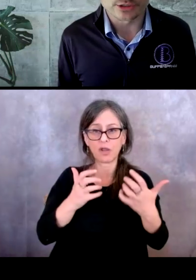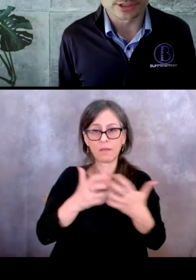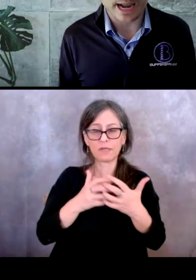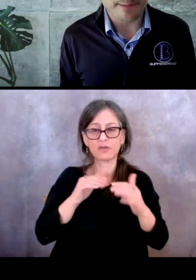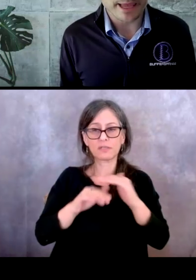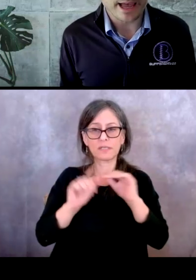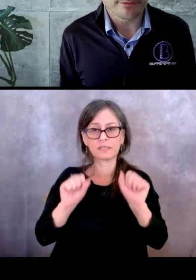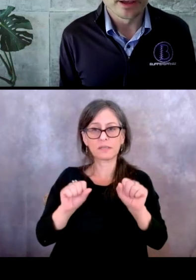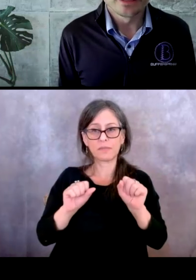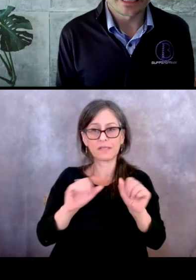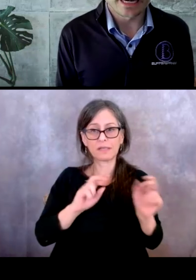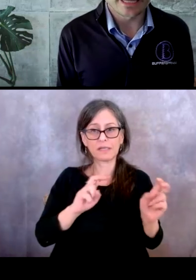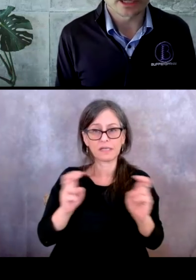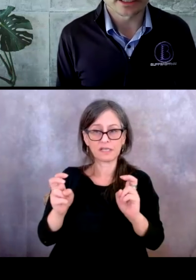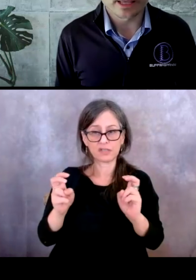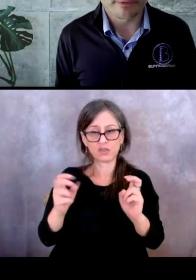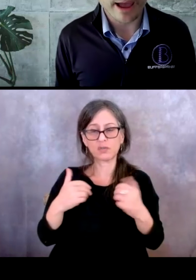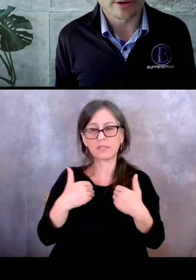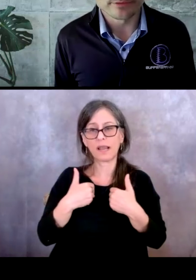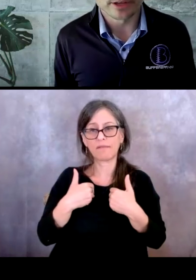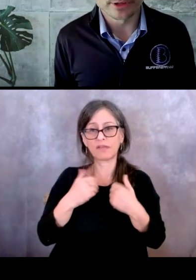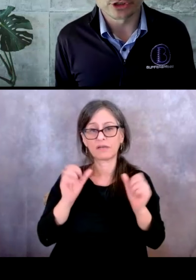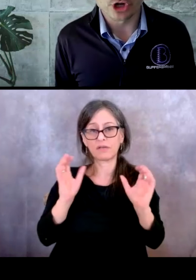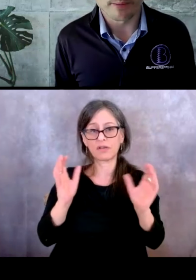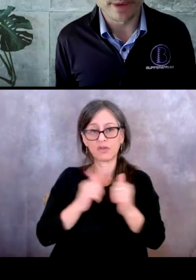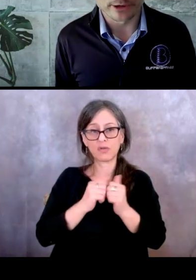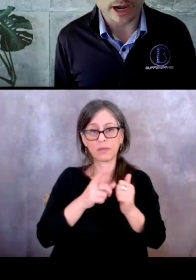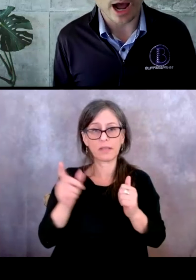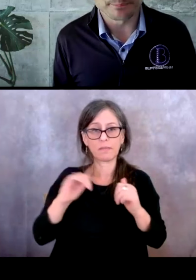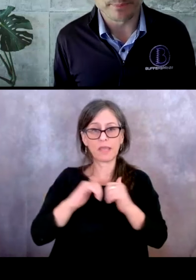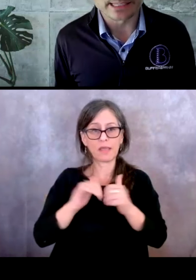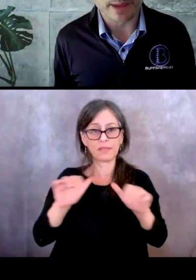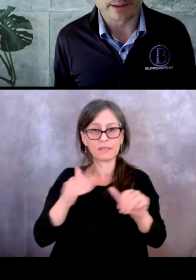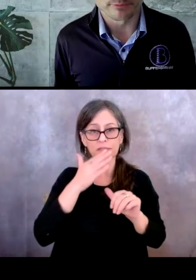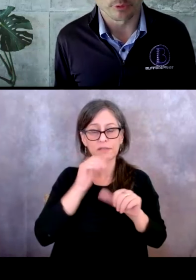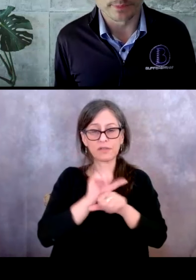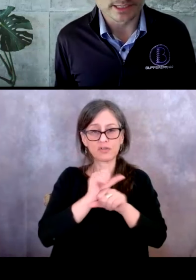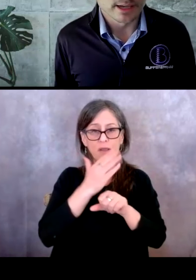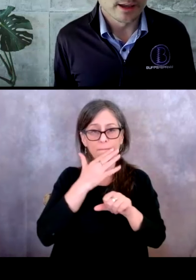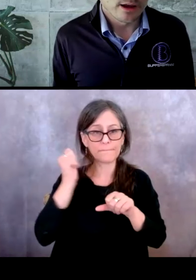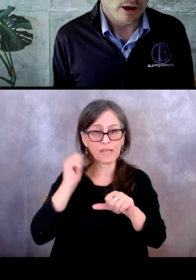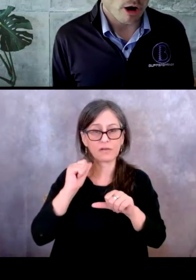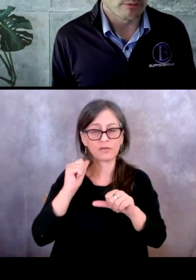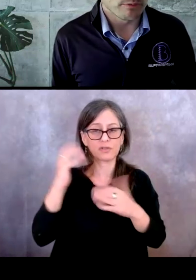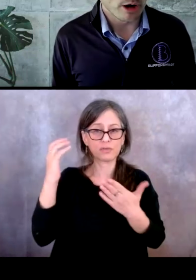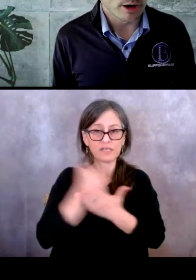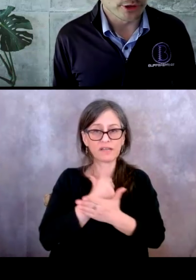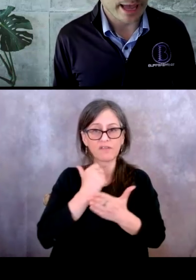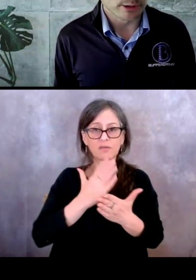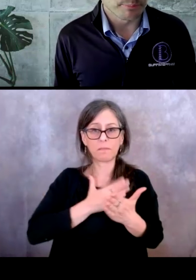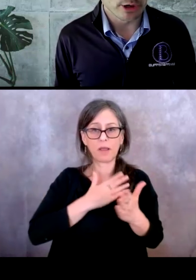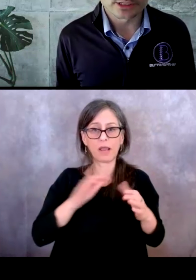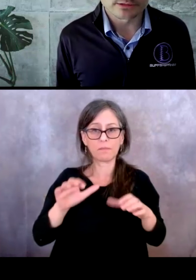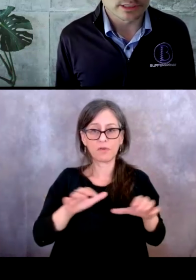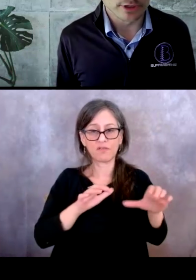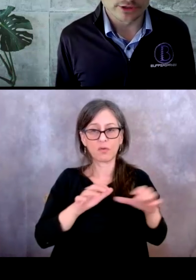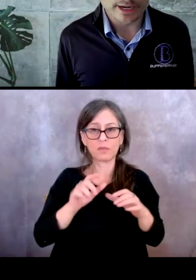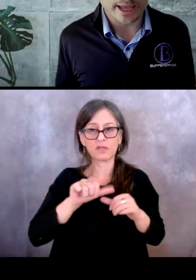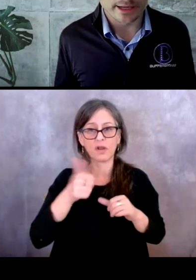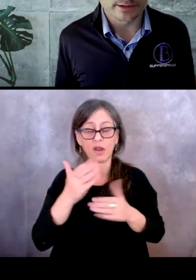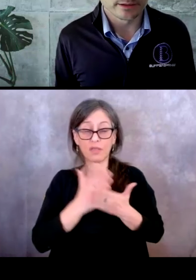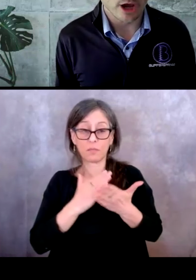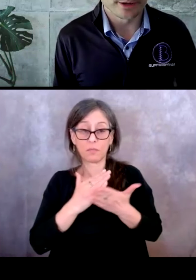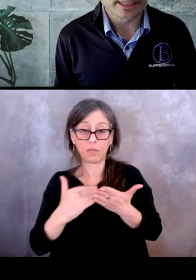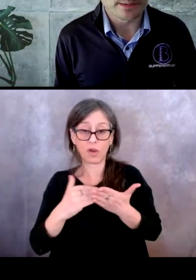accessibility issues that I may have? Can I talk to them of how they've done their job better to optimize my performance? Our other counterparts,